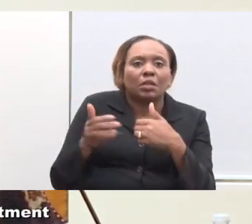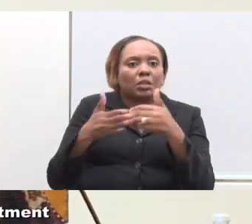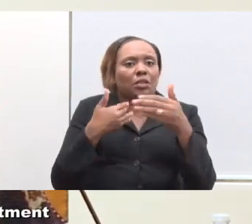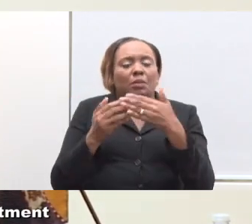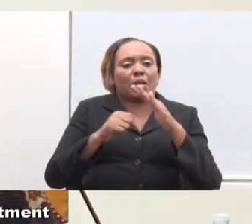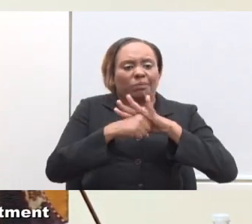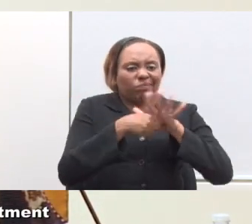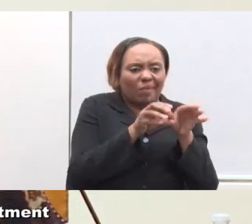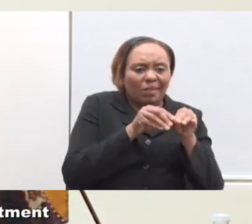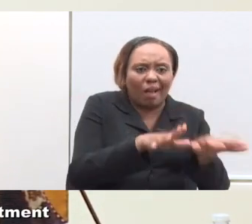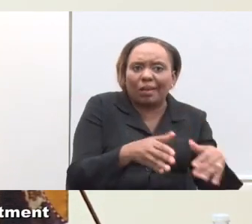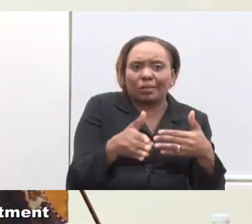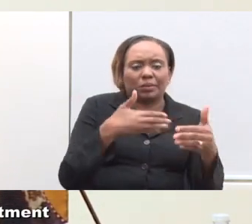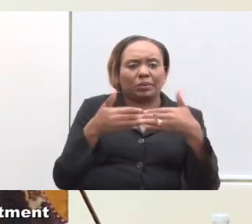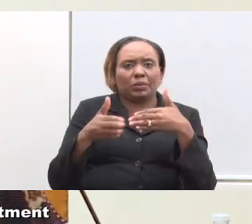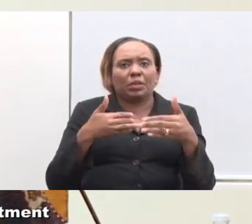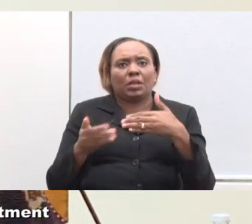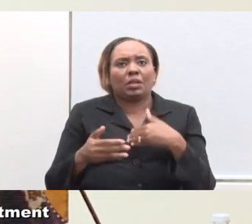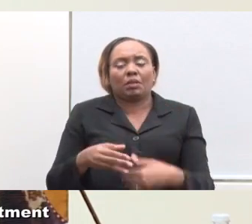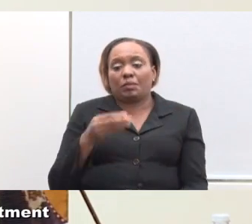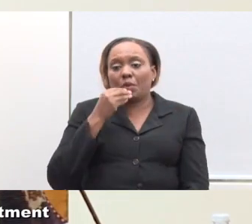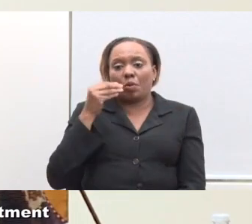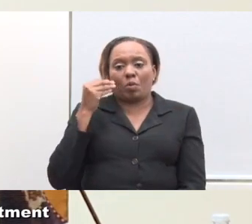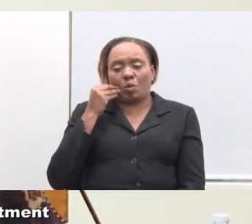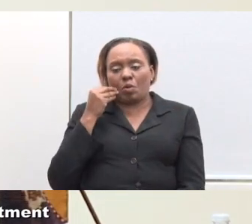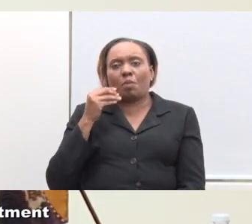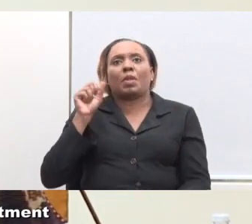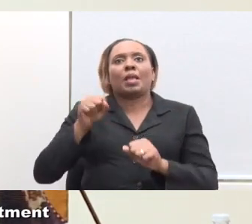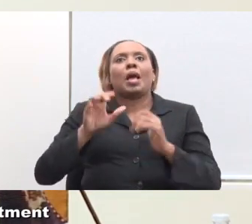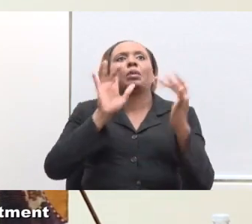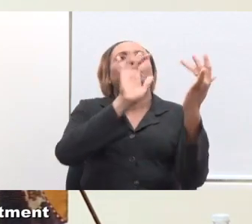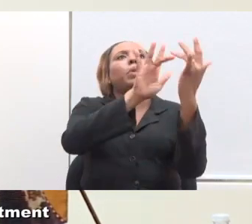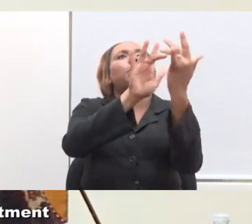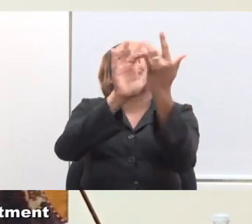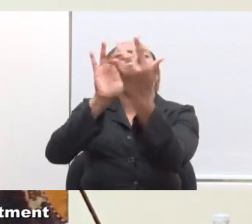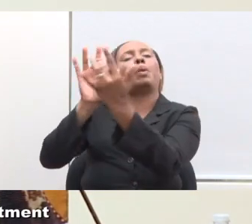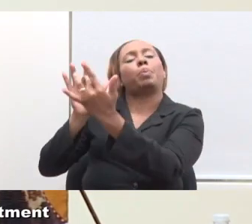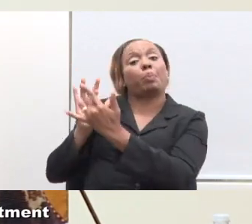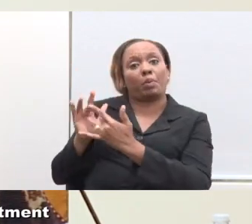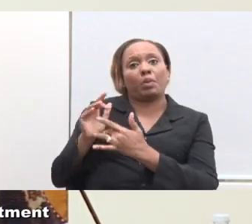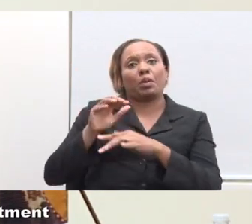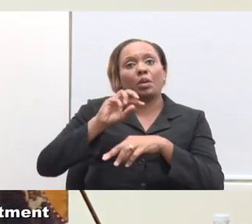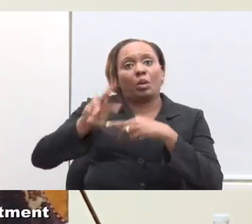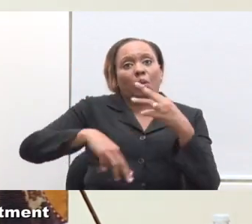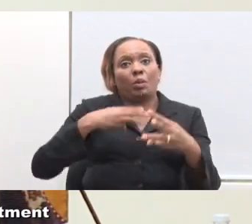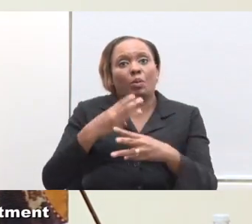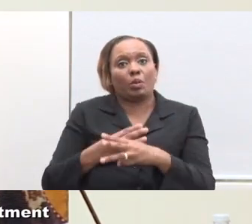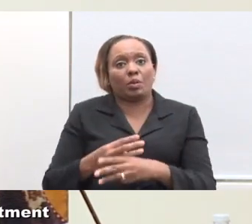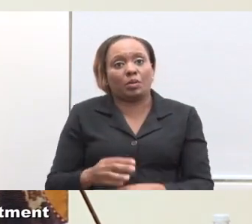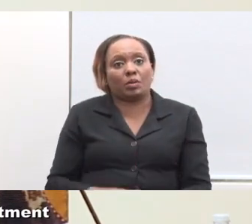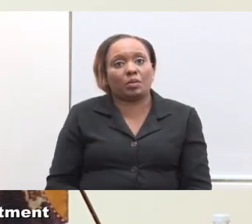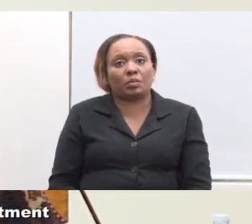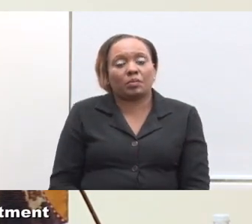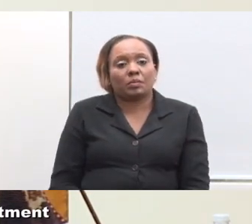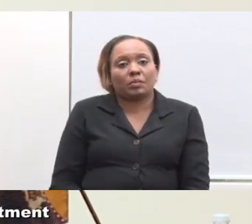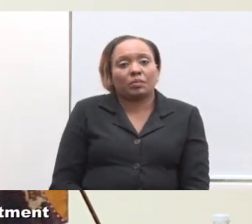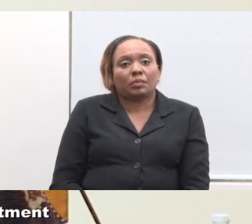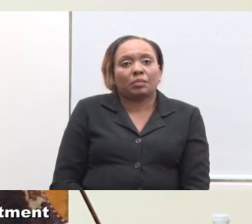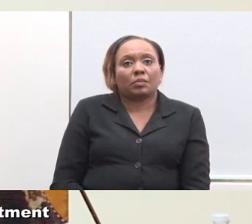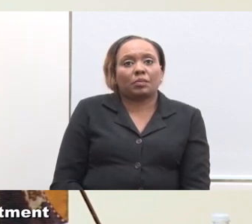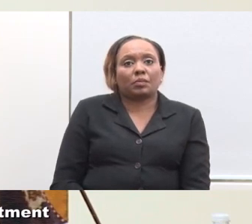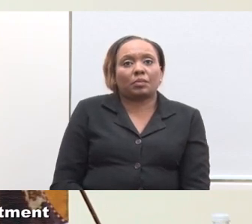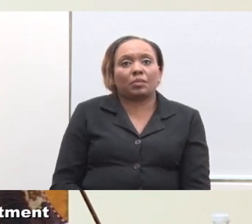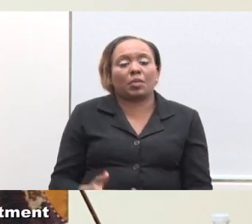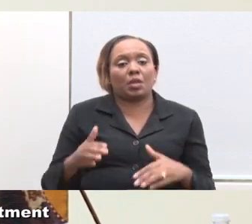home, that they can reach out to a global society with programming. There is a young boy from the Minister of Education's